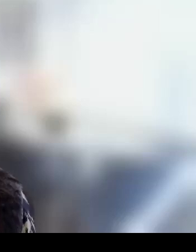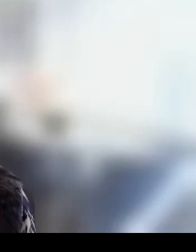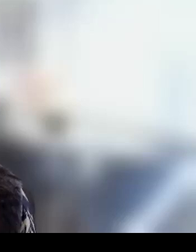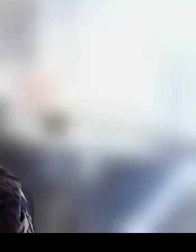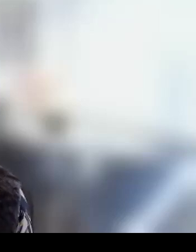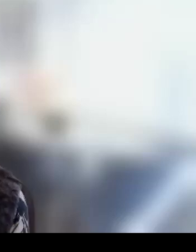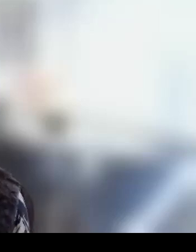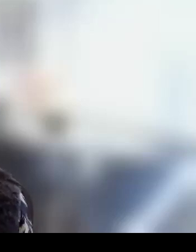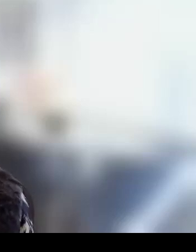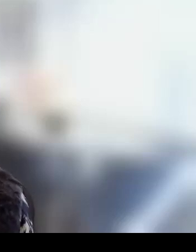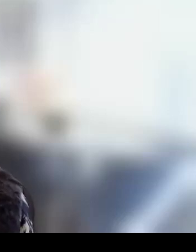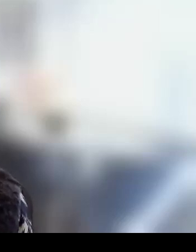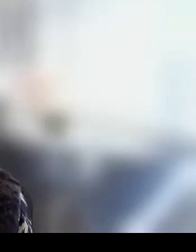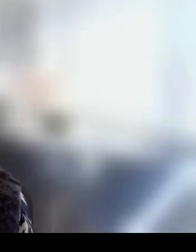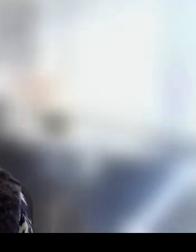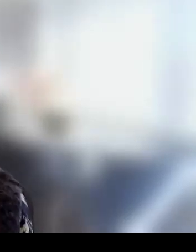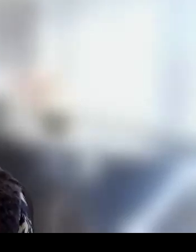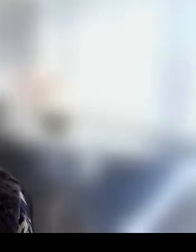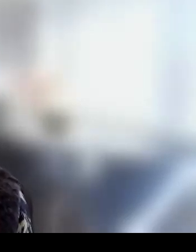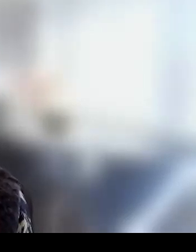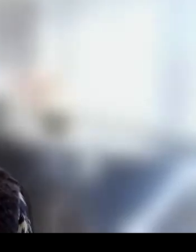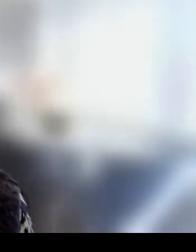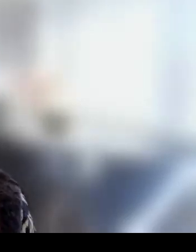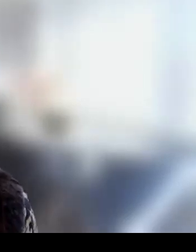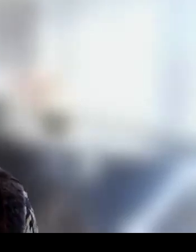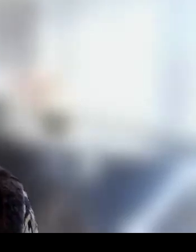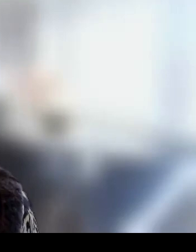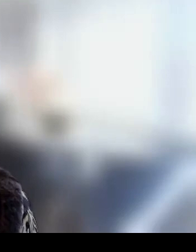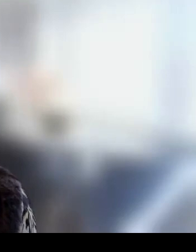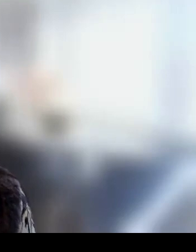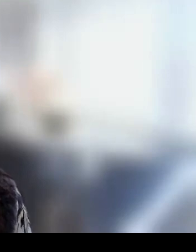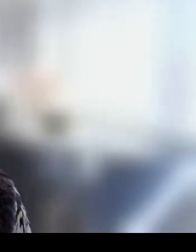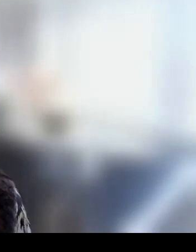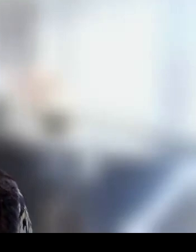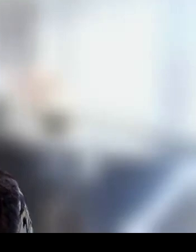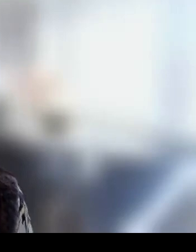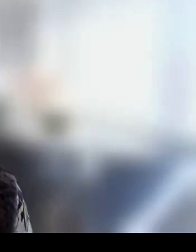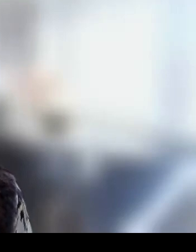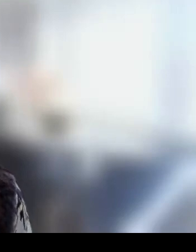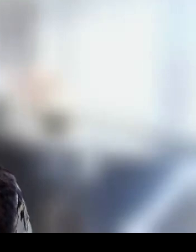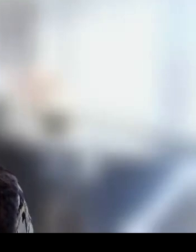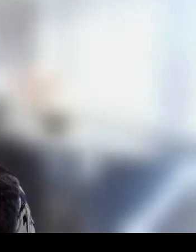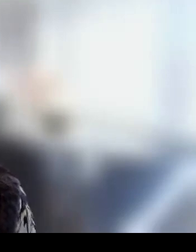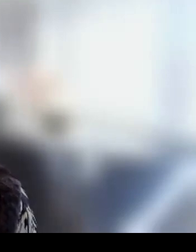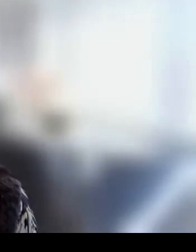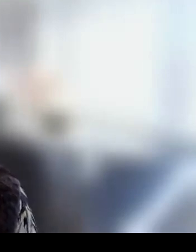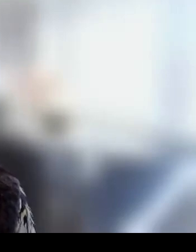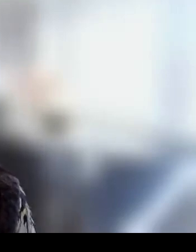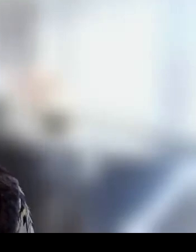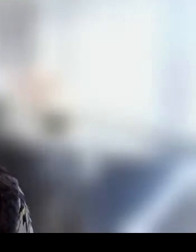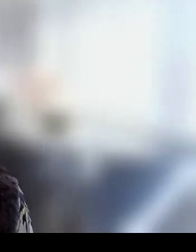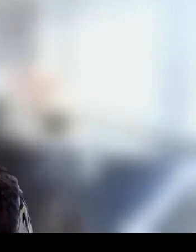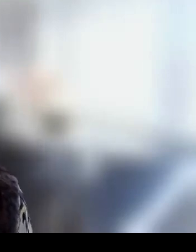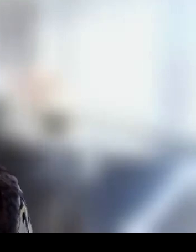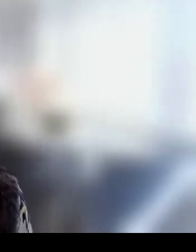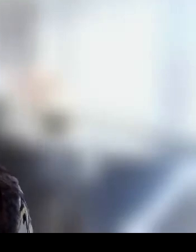to have our recommendations for the secretary. This has been a terrific meeting. We've discussed numerous issues